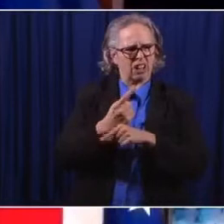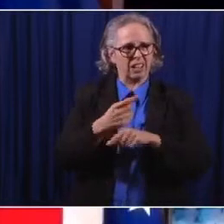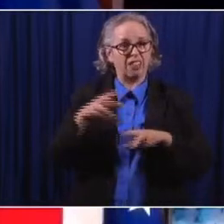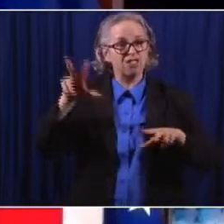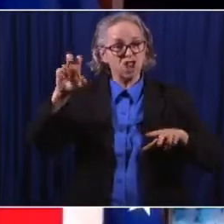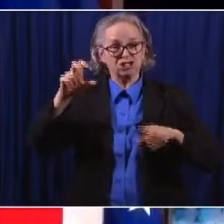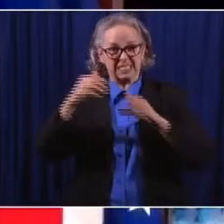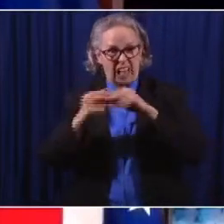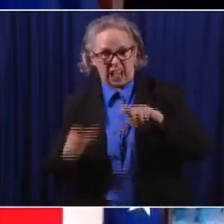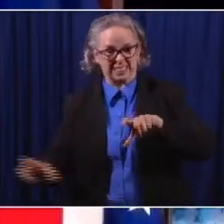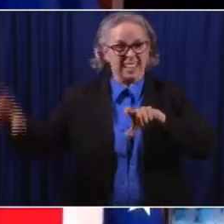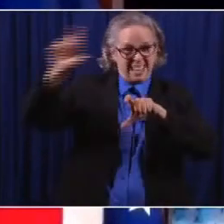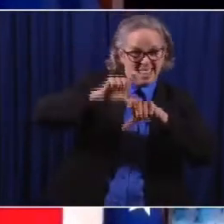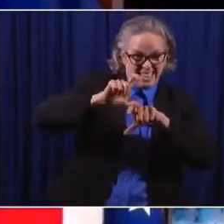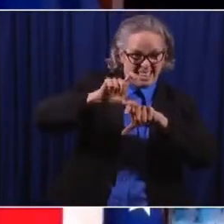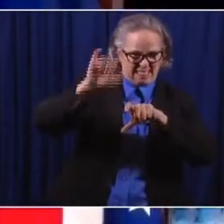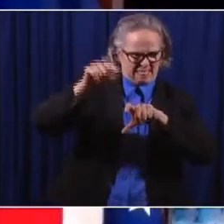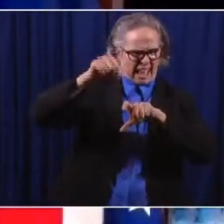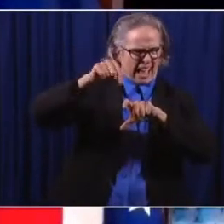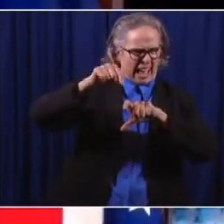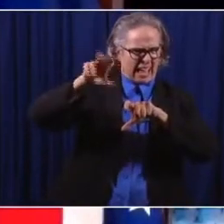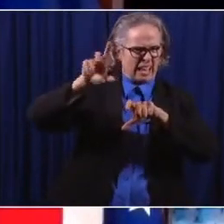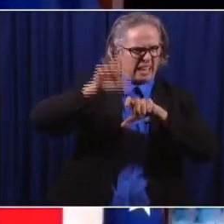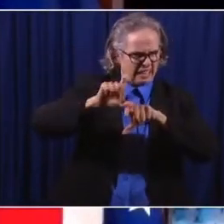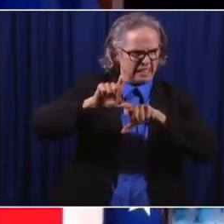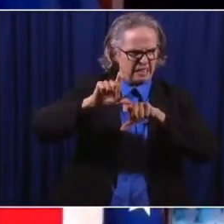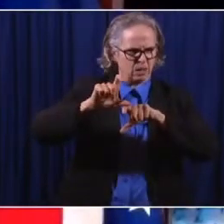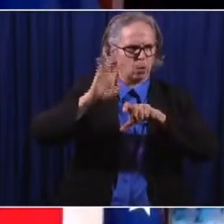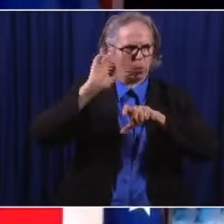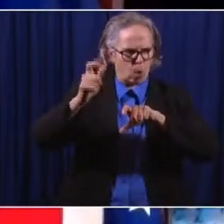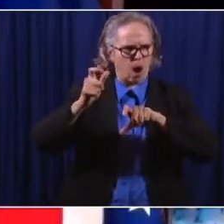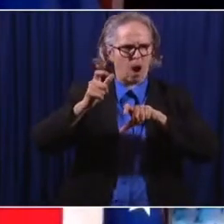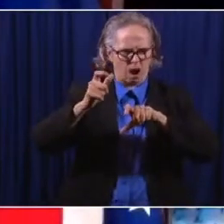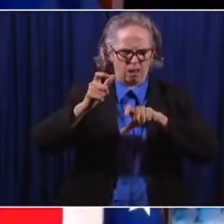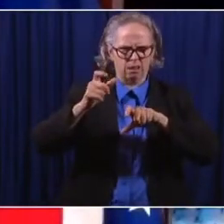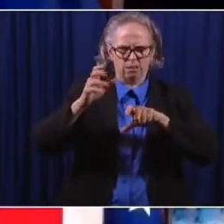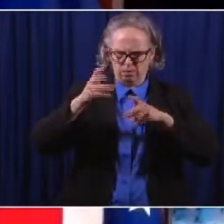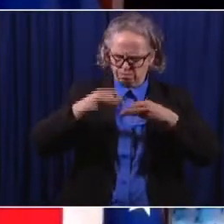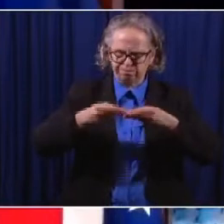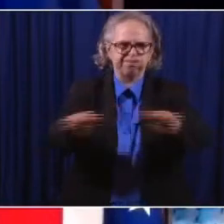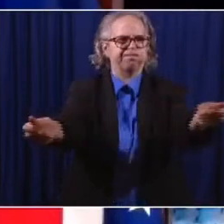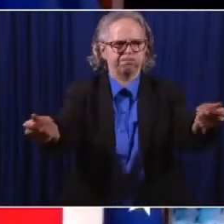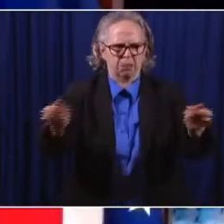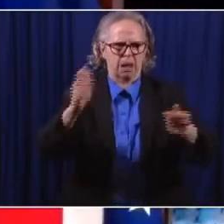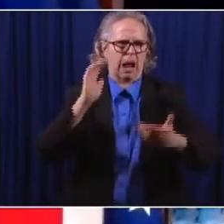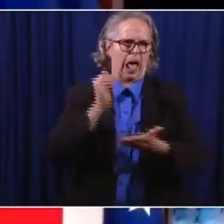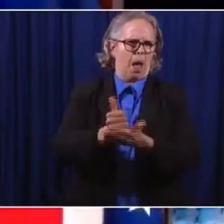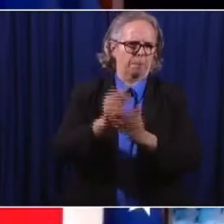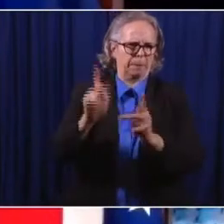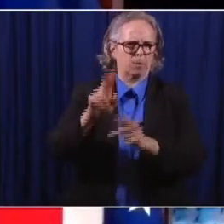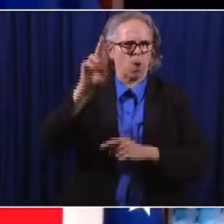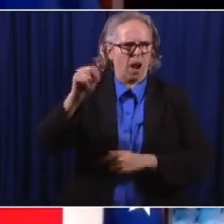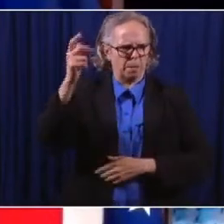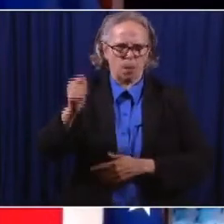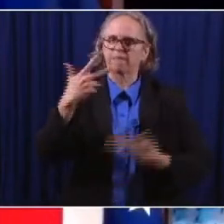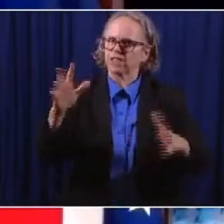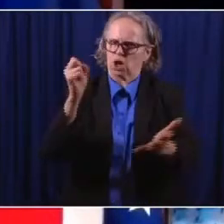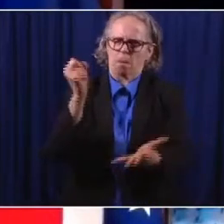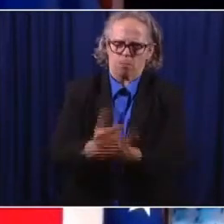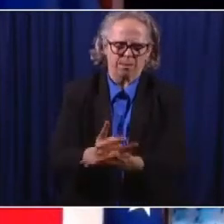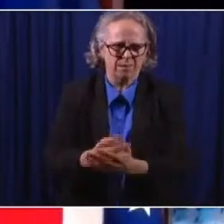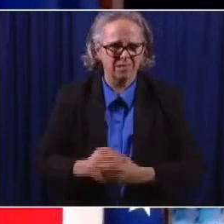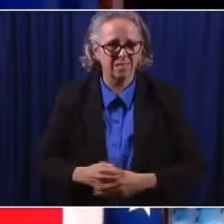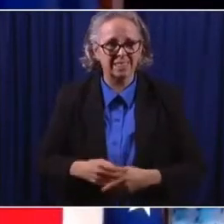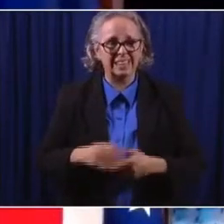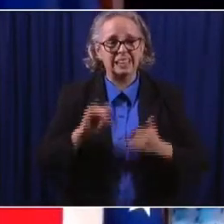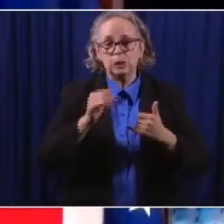FEMA, and that will go out to Ohioans who are eligible in the coming weeks.